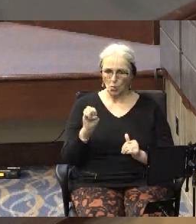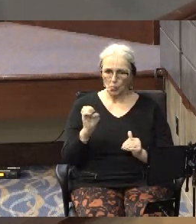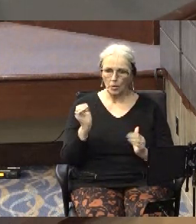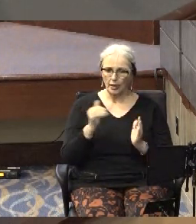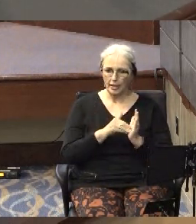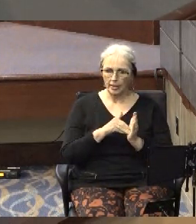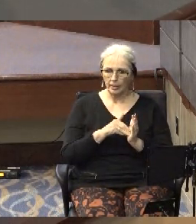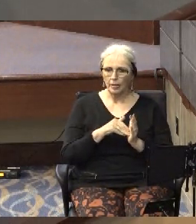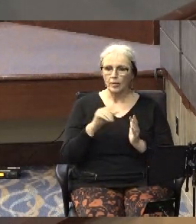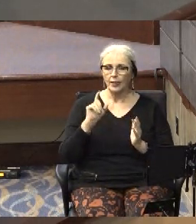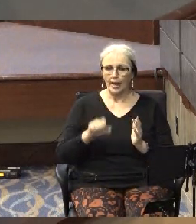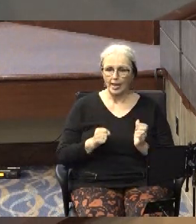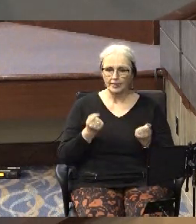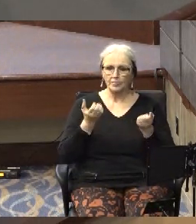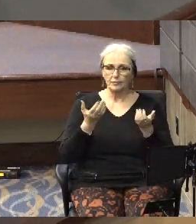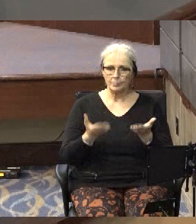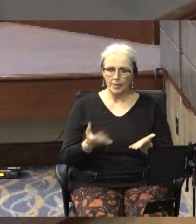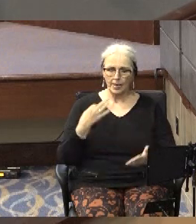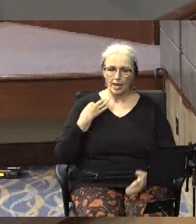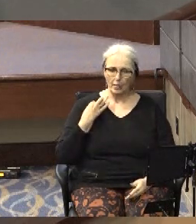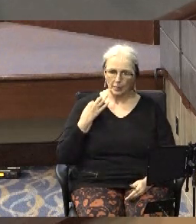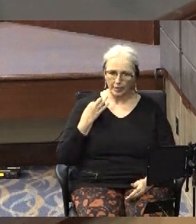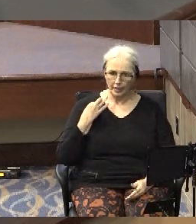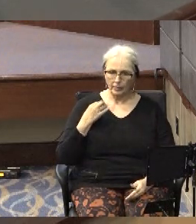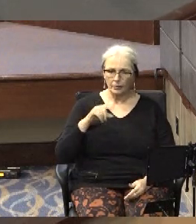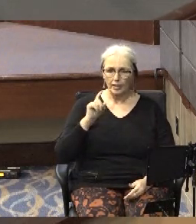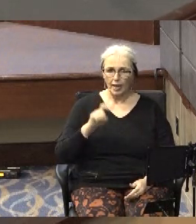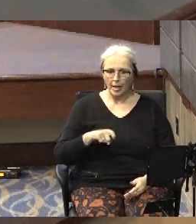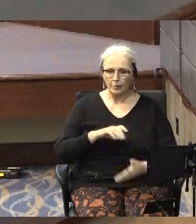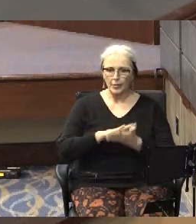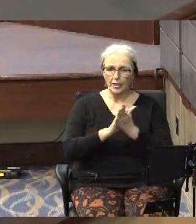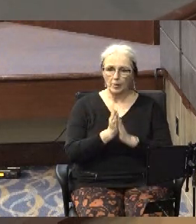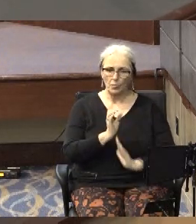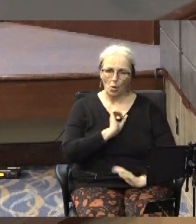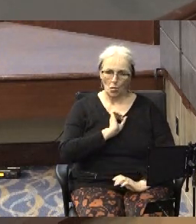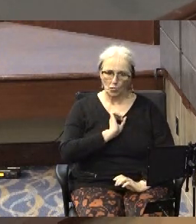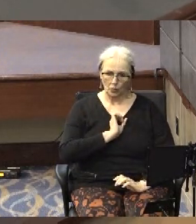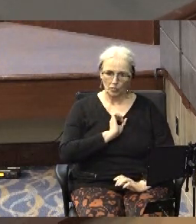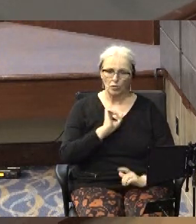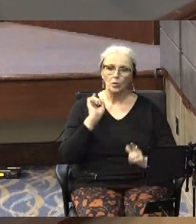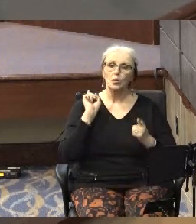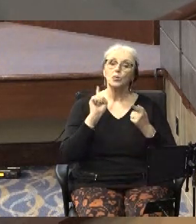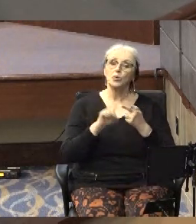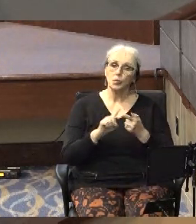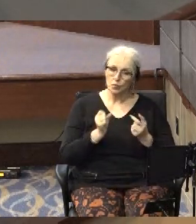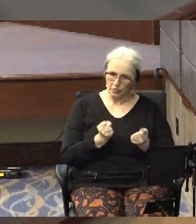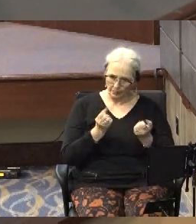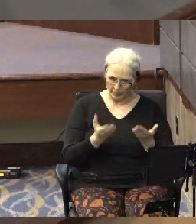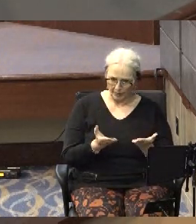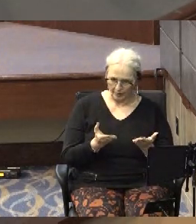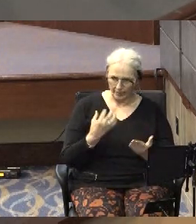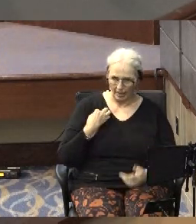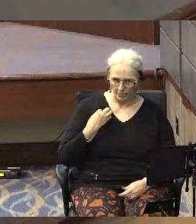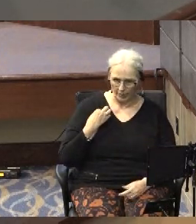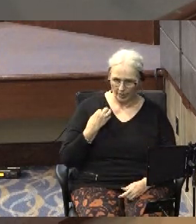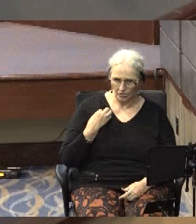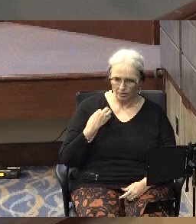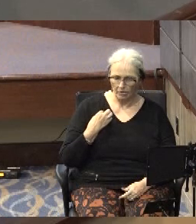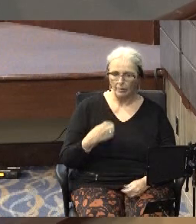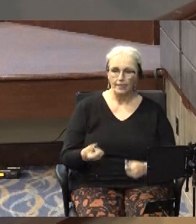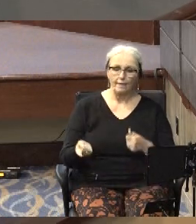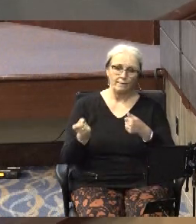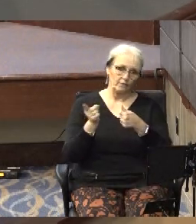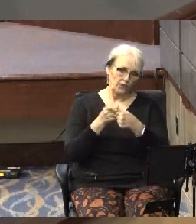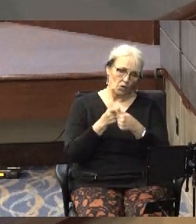to submit the application. We had to become owners to be able to submit this application. Number one,